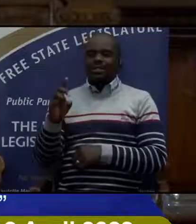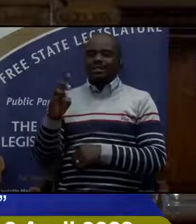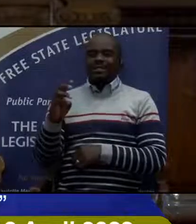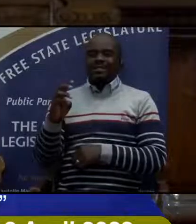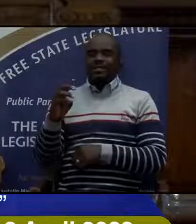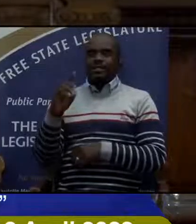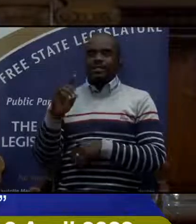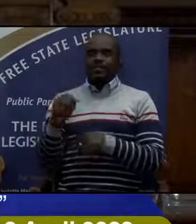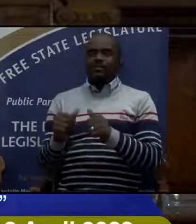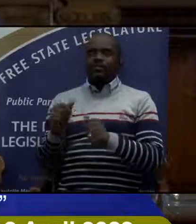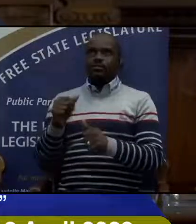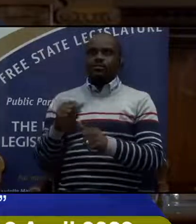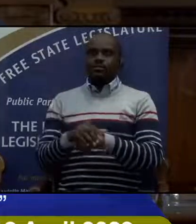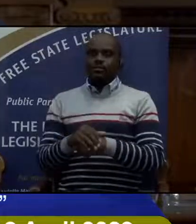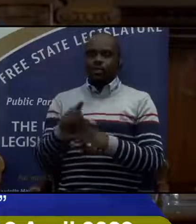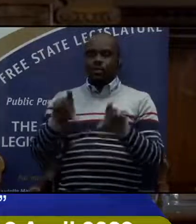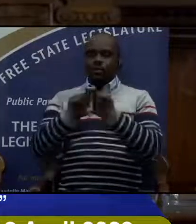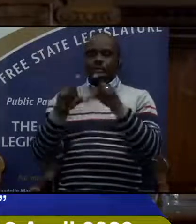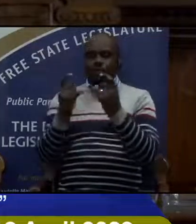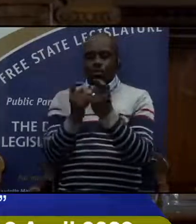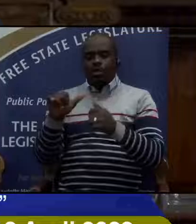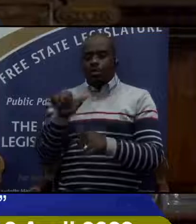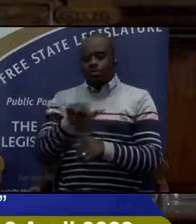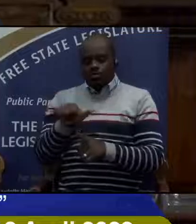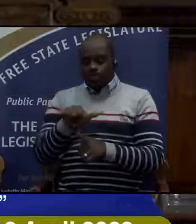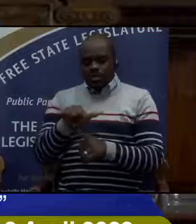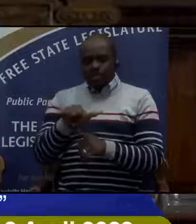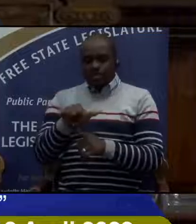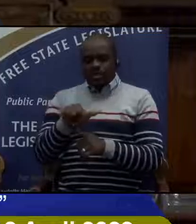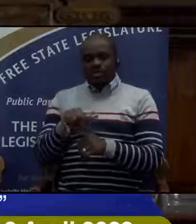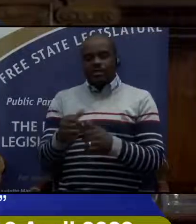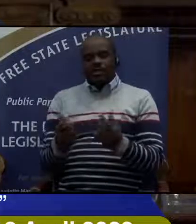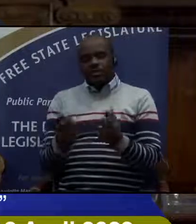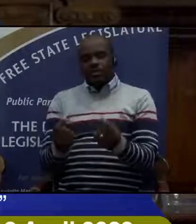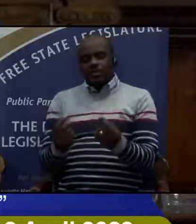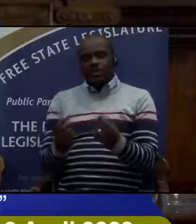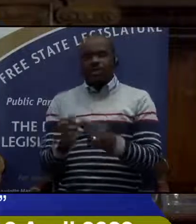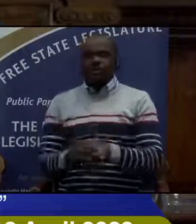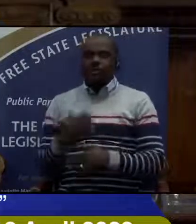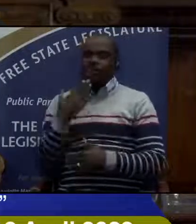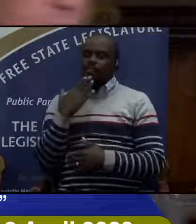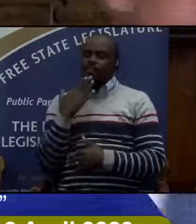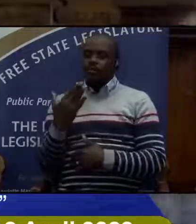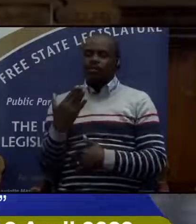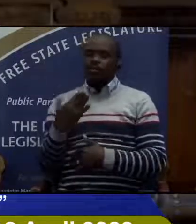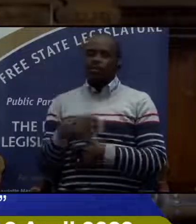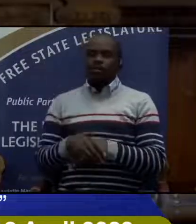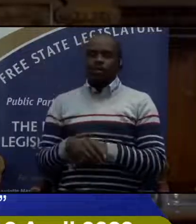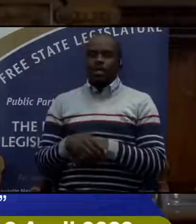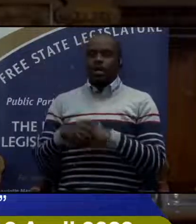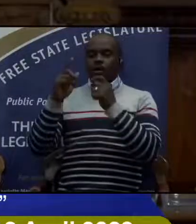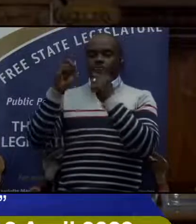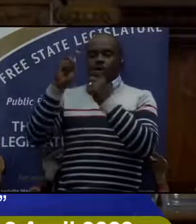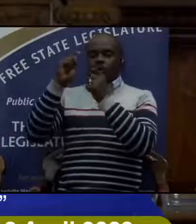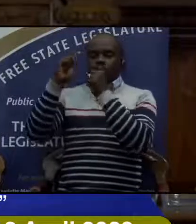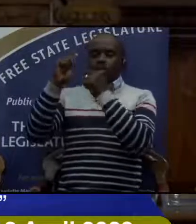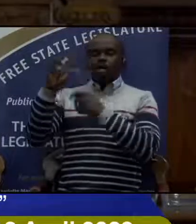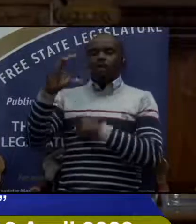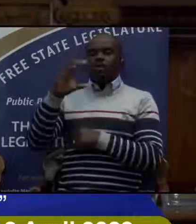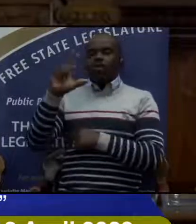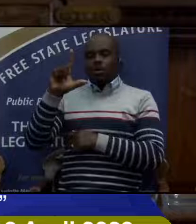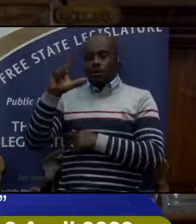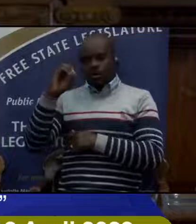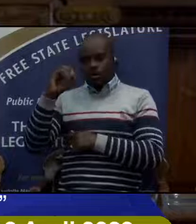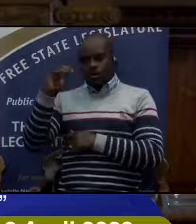body or committee do they answer to? Thank you, Honourable Klute, your time has expired.